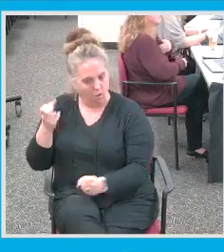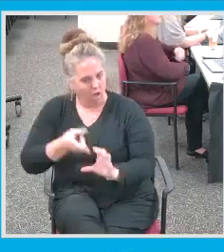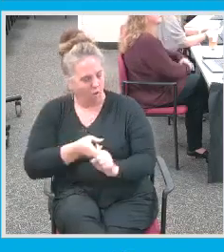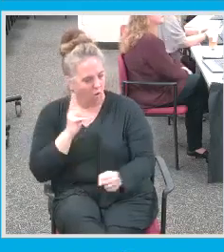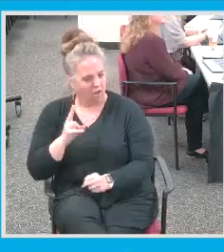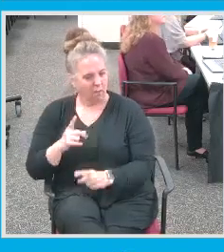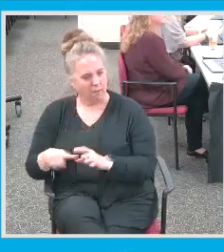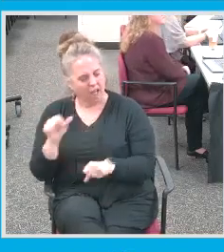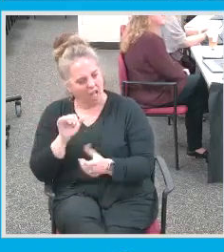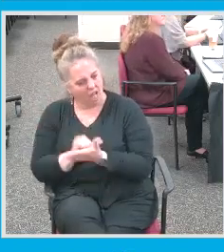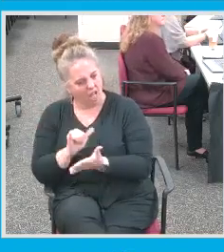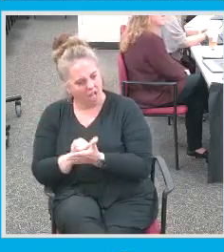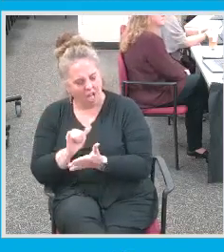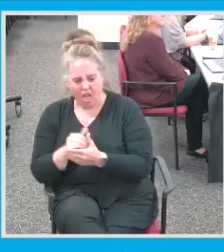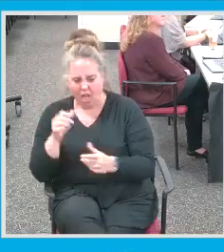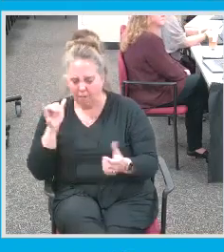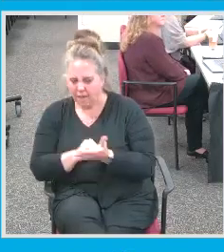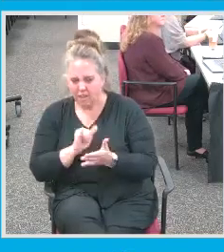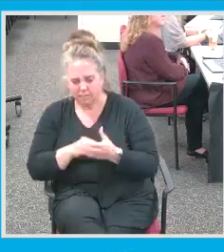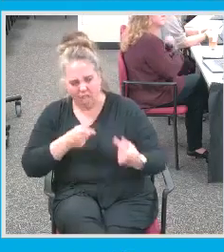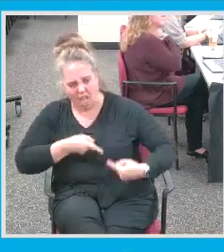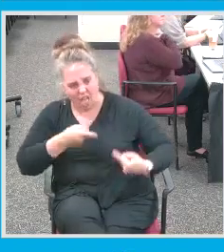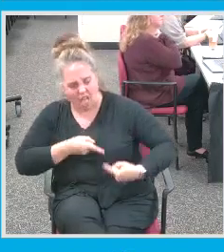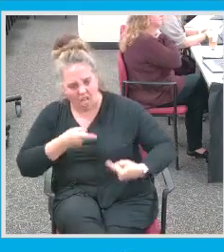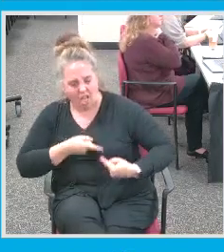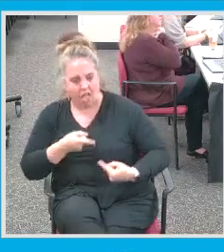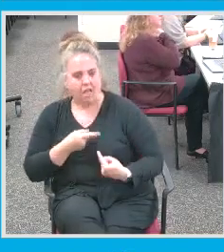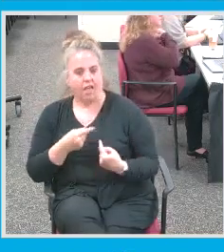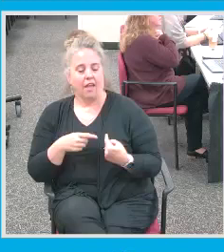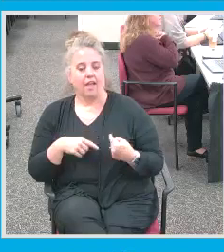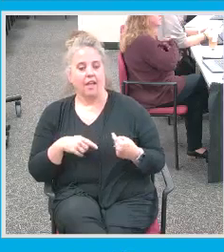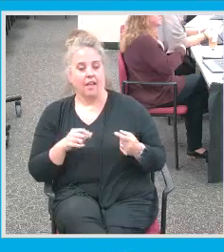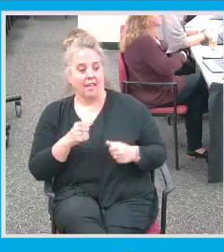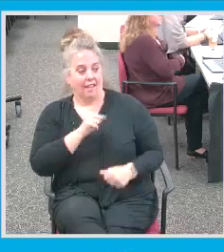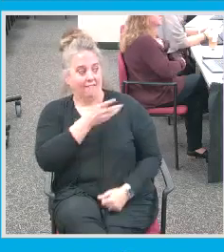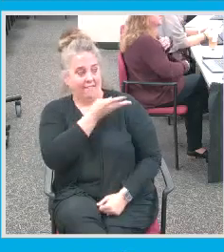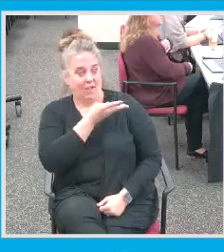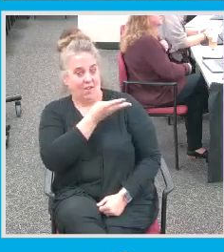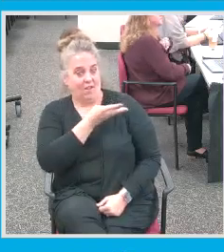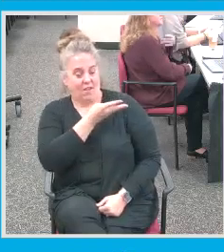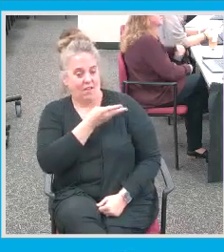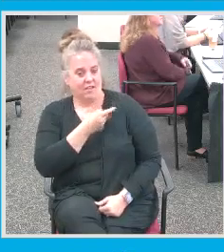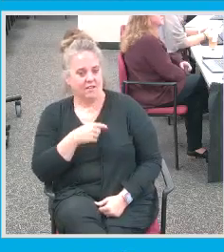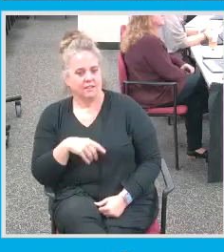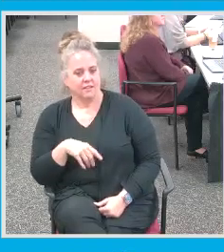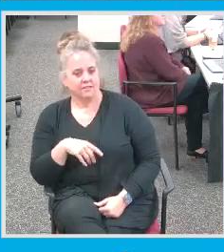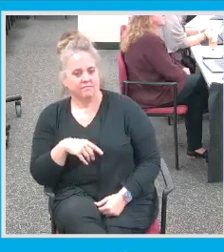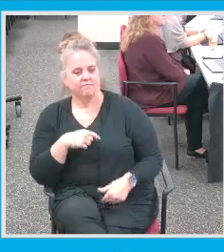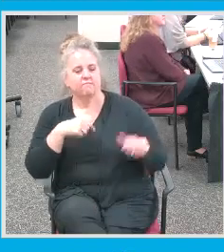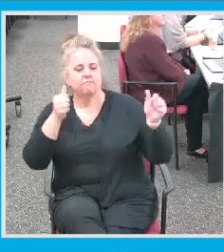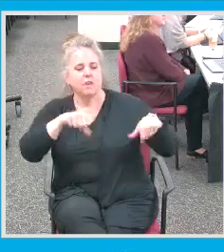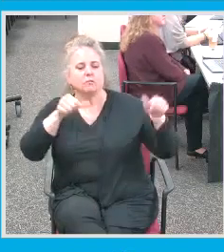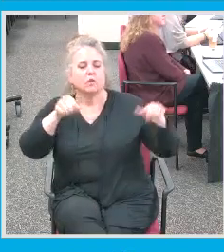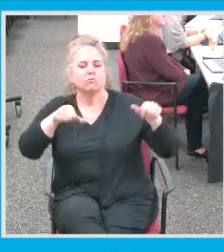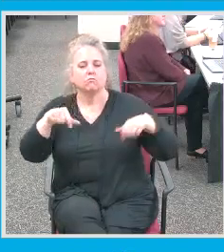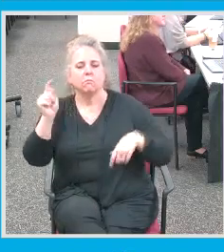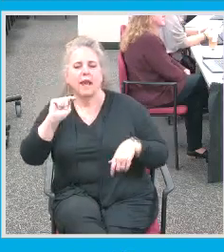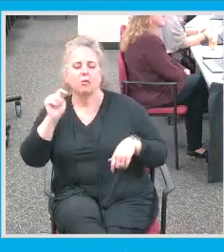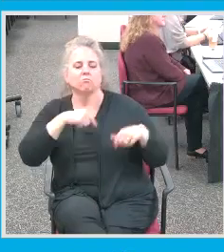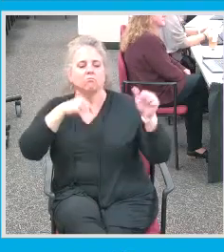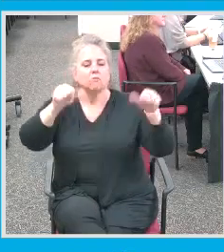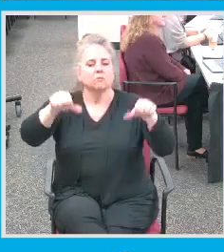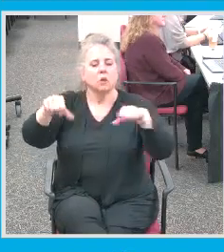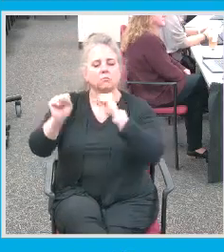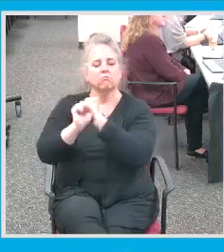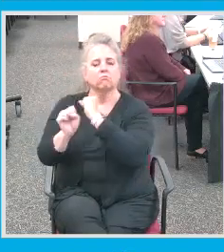And then as Cade and Katie and Ezra said, we were putting up posters in the bathrooms all around the high